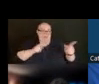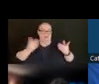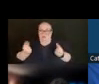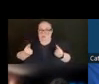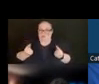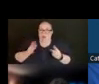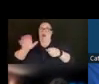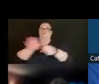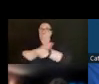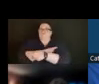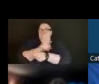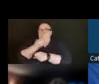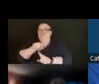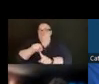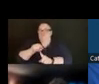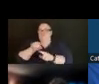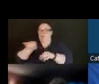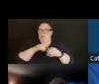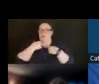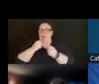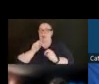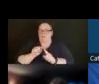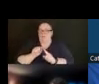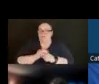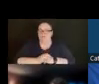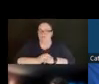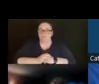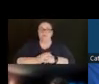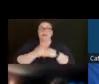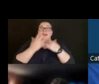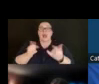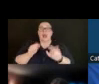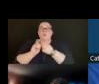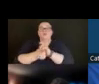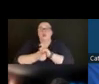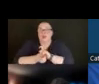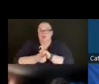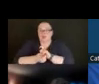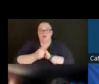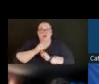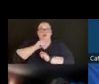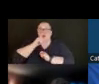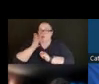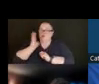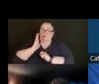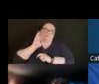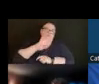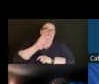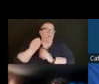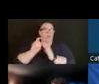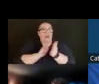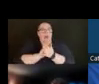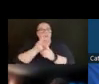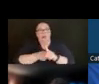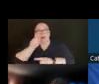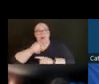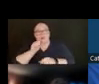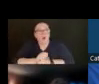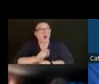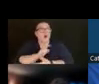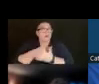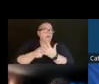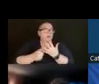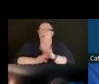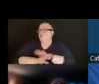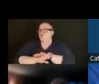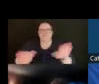Common Health as an adult, an individual had to work 40 hours a month or there had to be a one-time spend down. But that